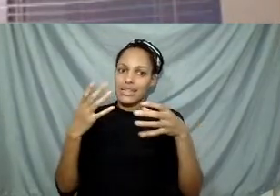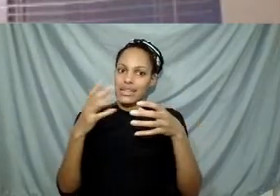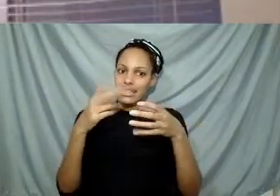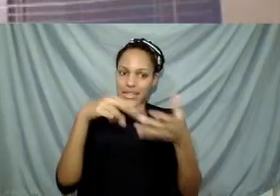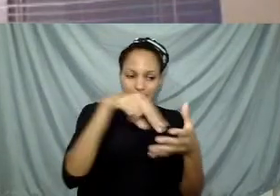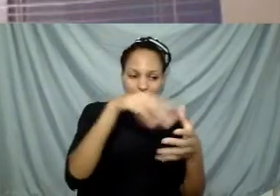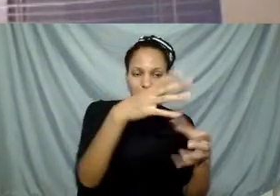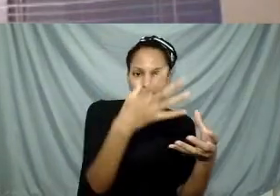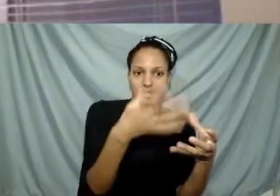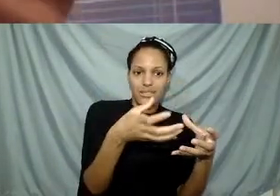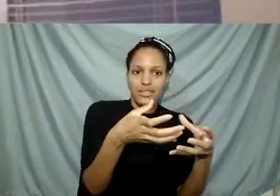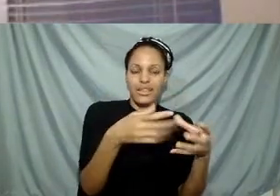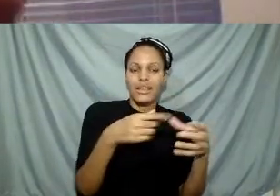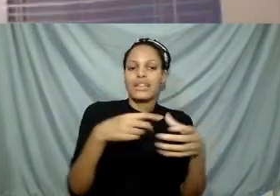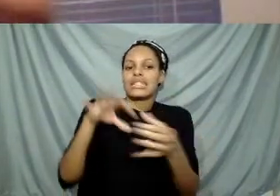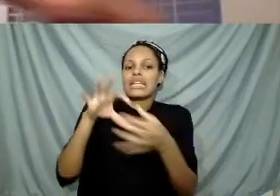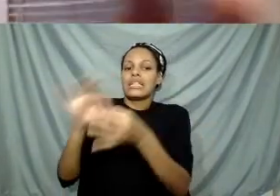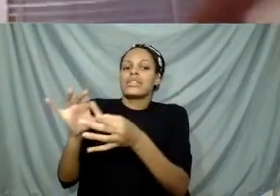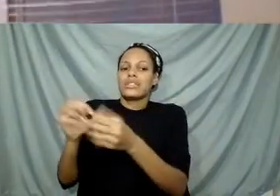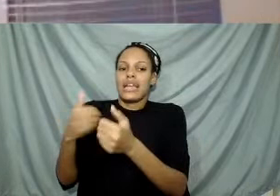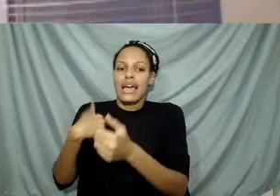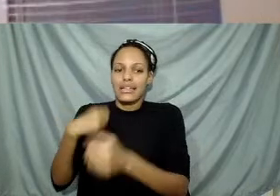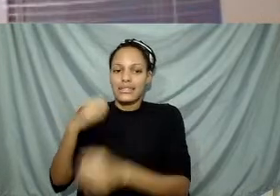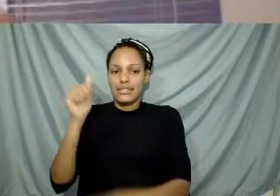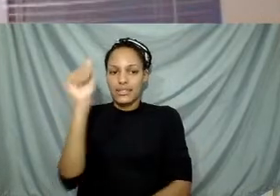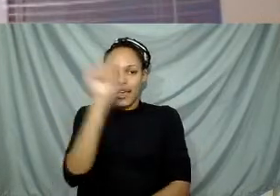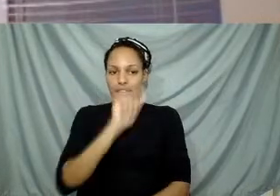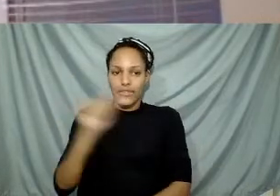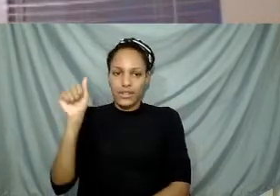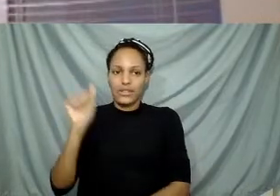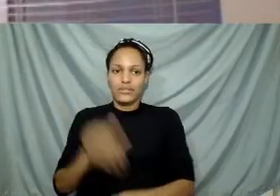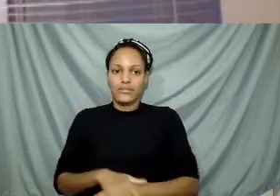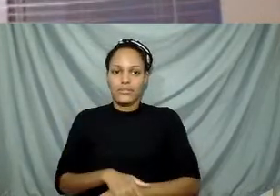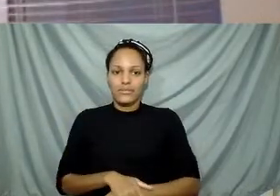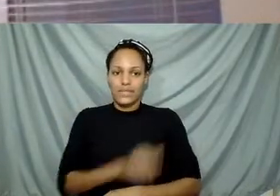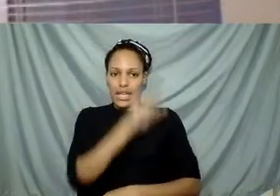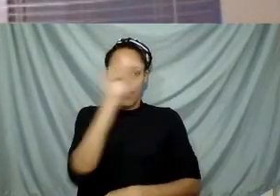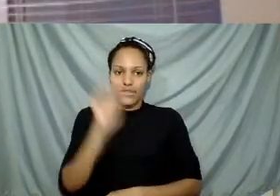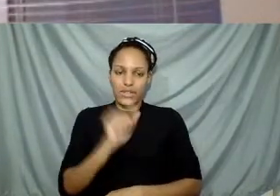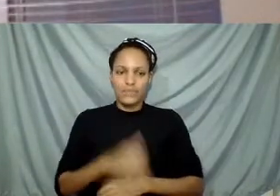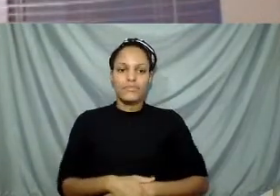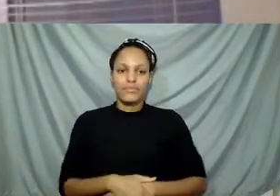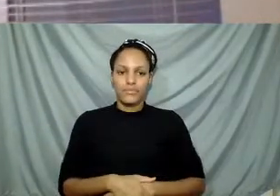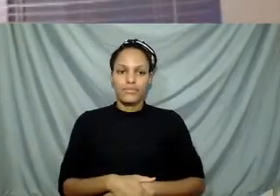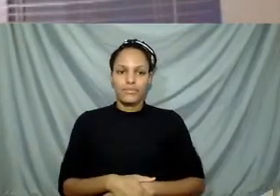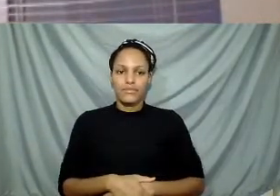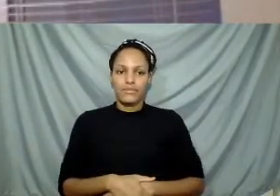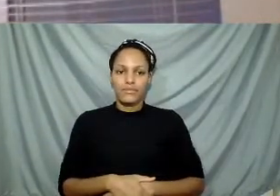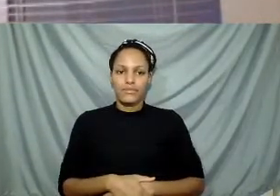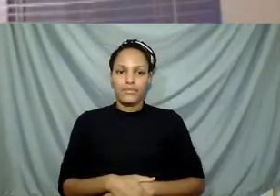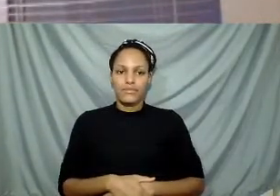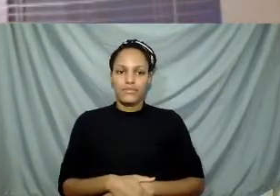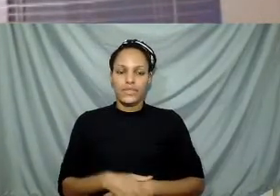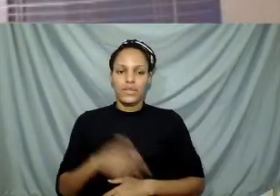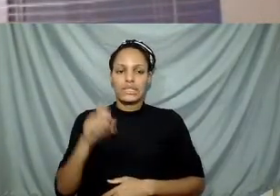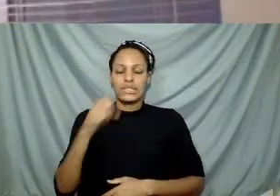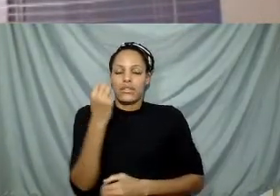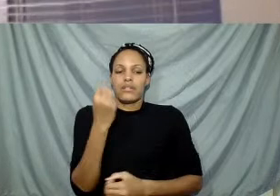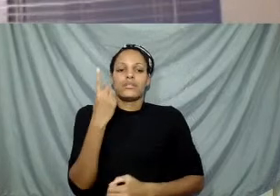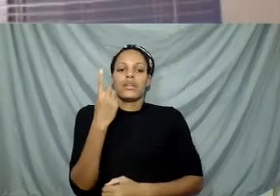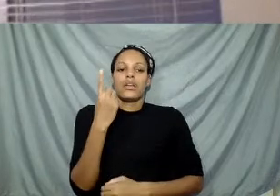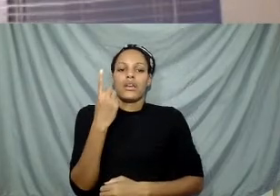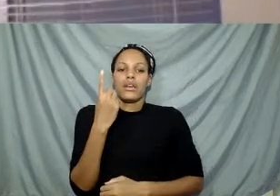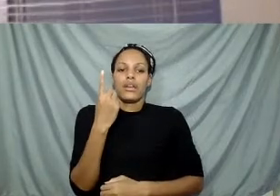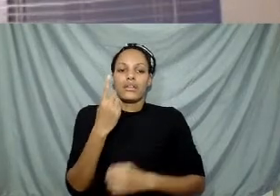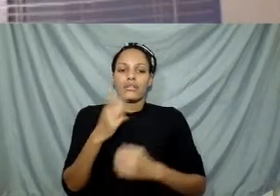And I don't think that devalues us. I think that brings us all together. I think that when we understand that we're really connected,